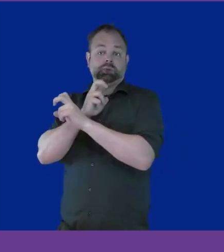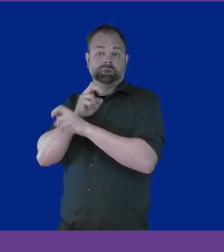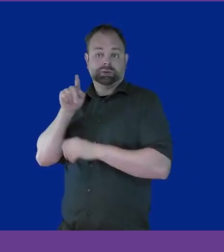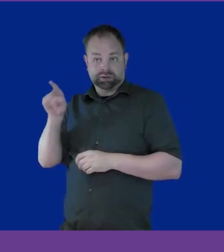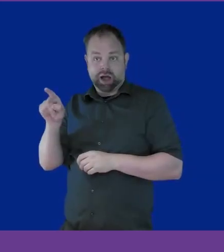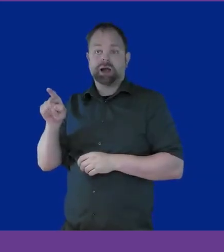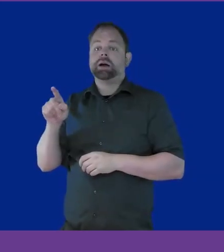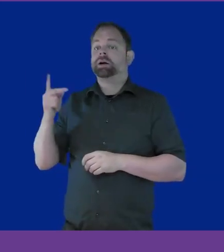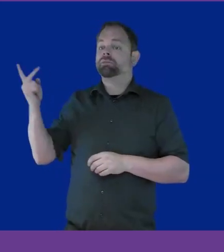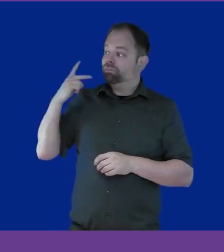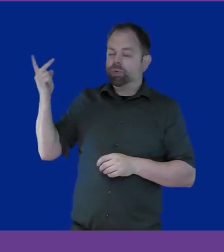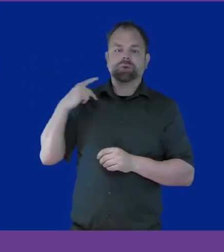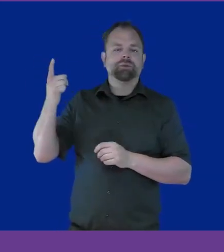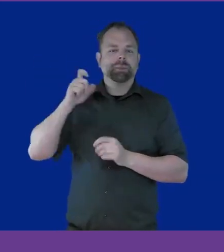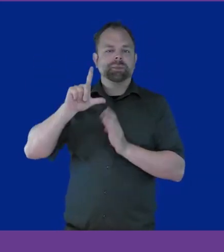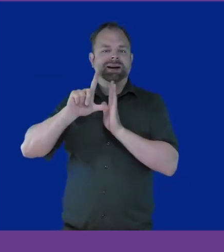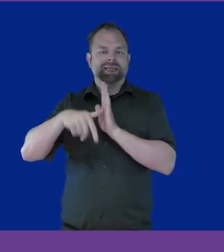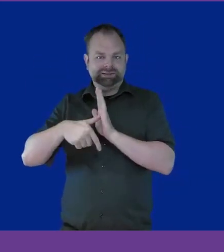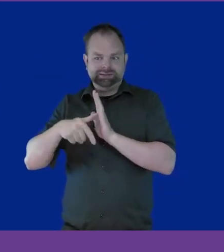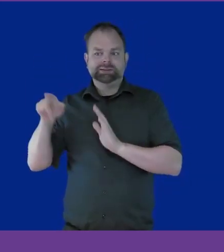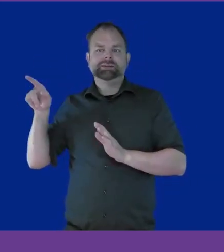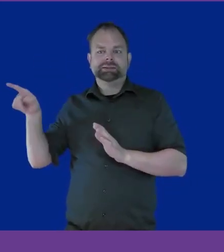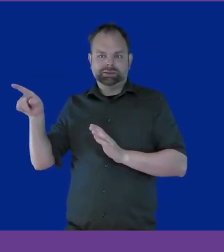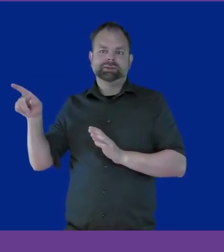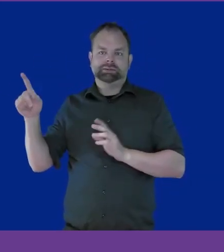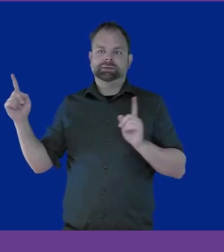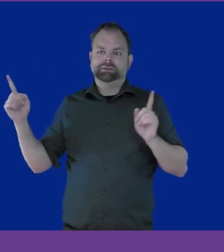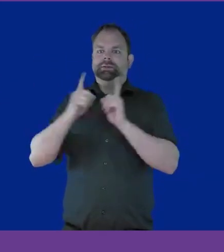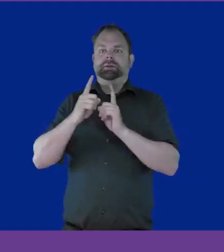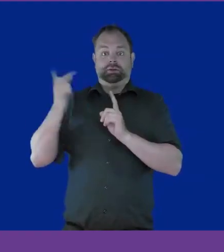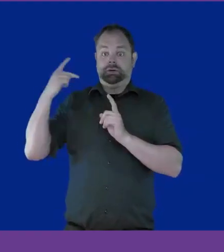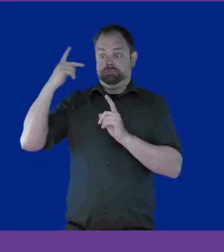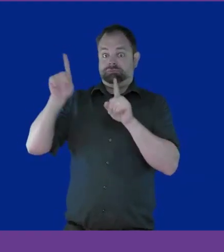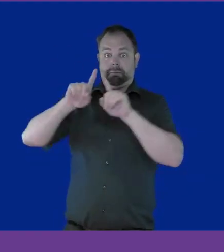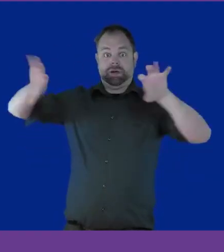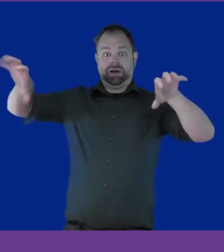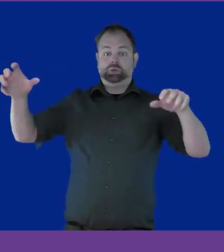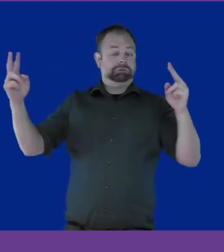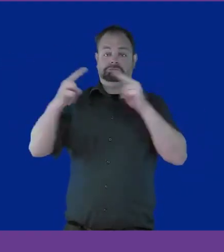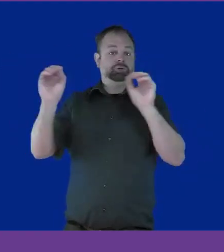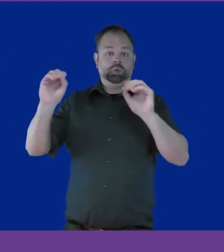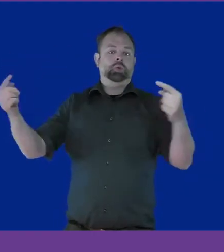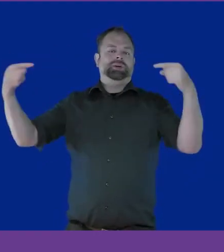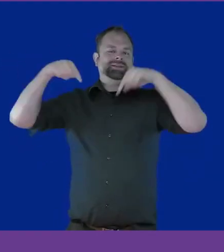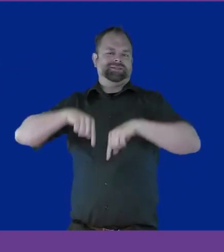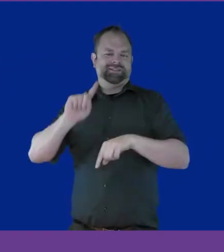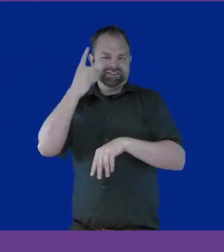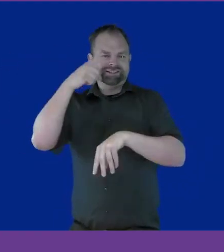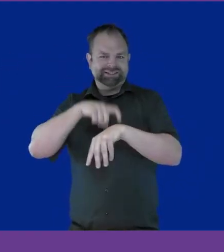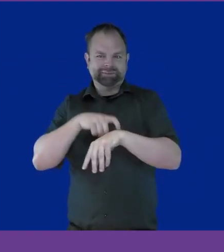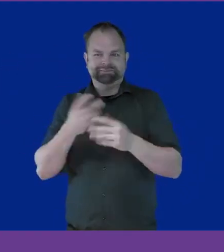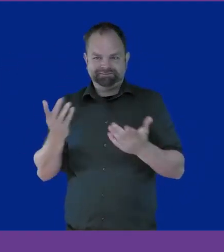board member and board member of the Norwegian Association of Blind and Partially Sighted.